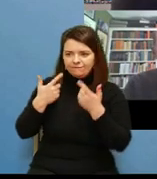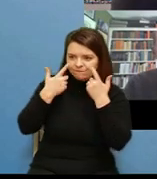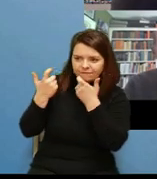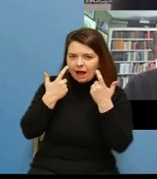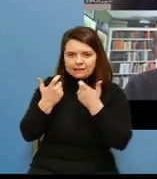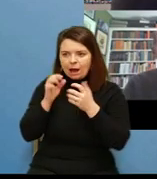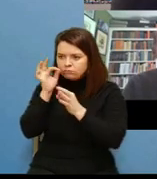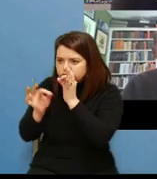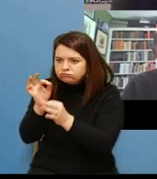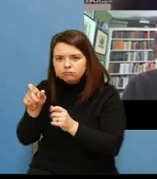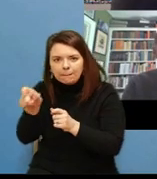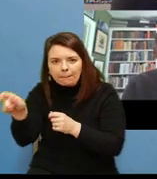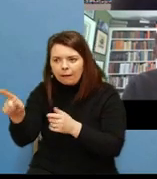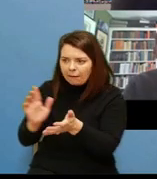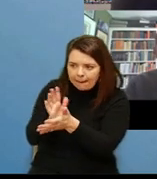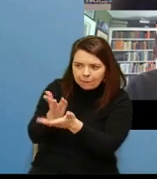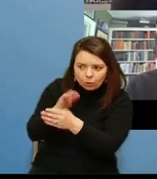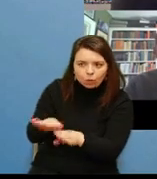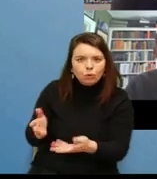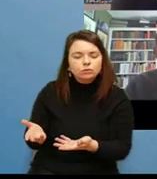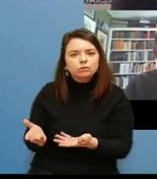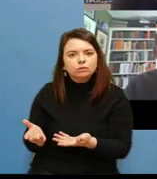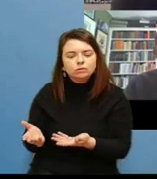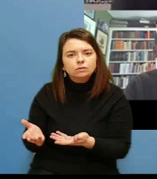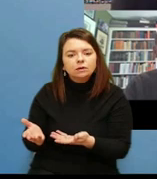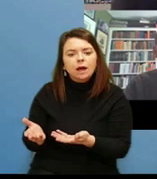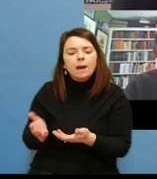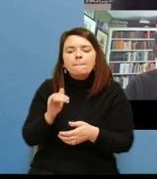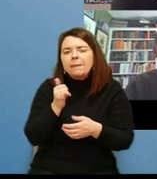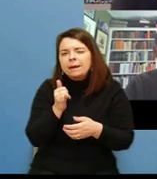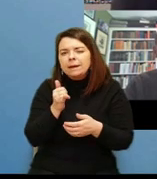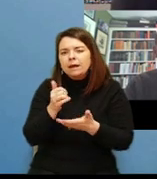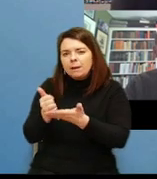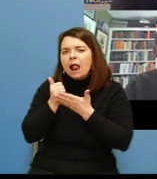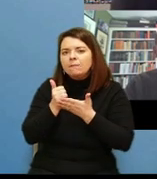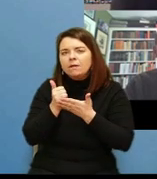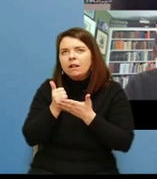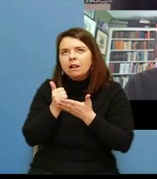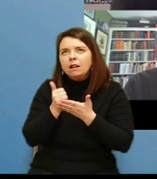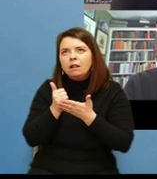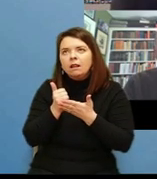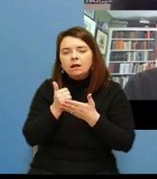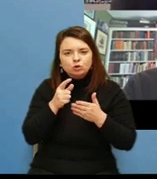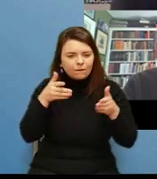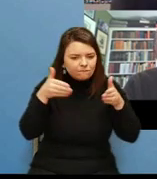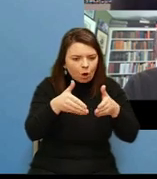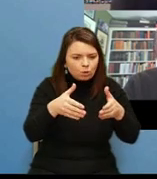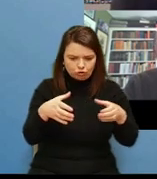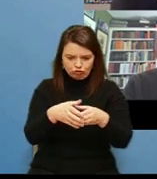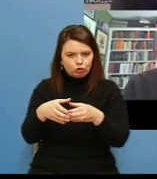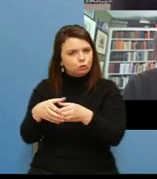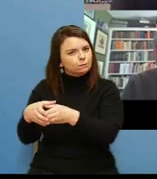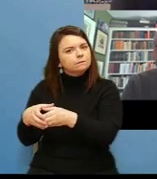doing any quantitative or qualitative work on asking people whether they are happy or not. And it might